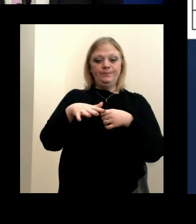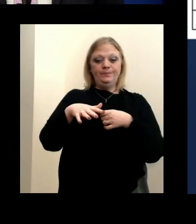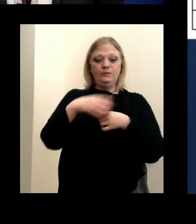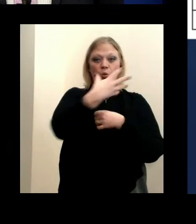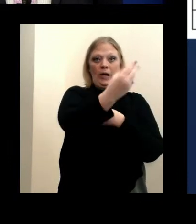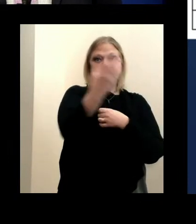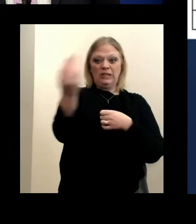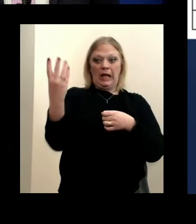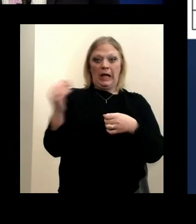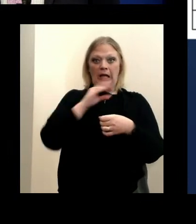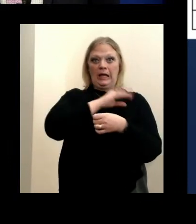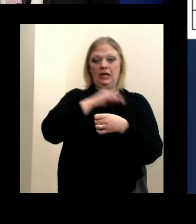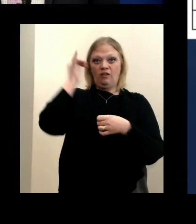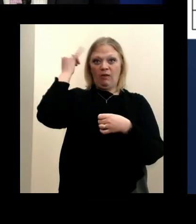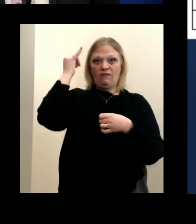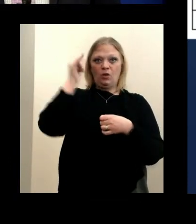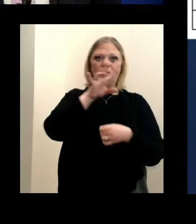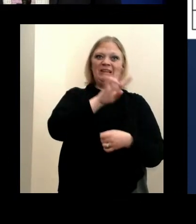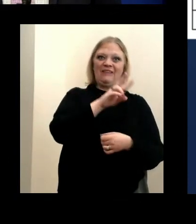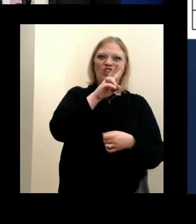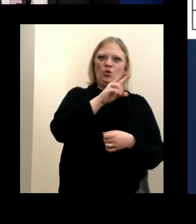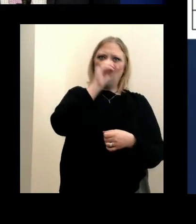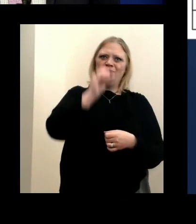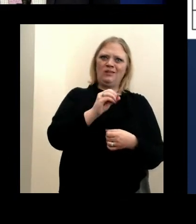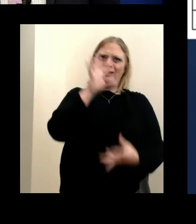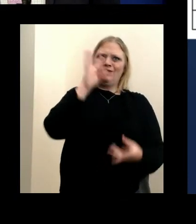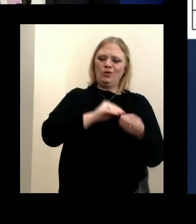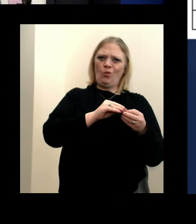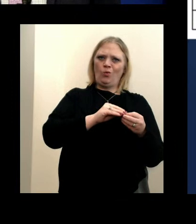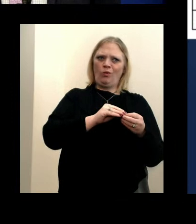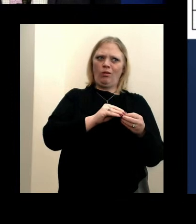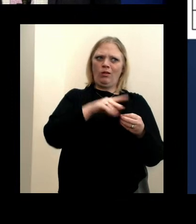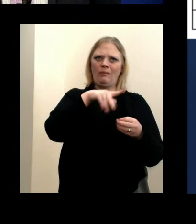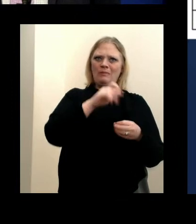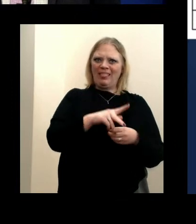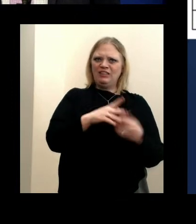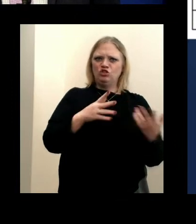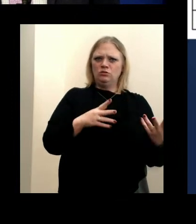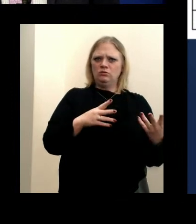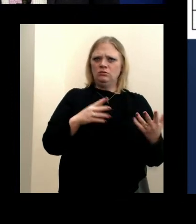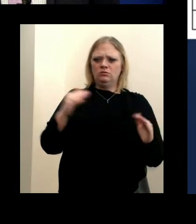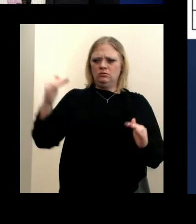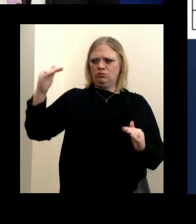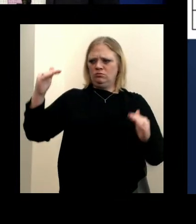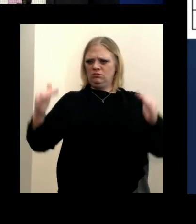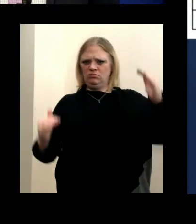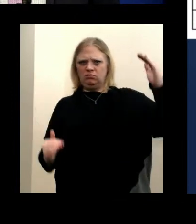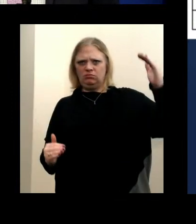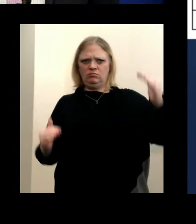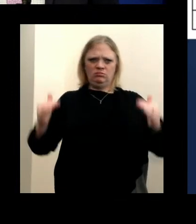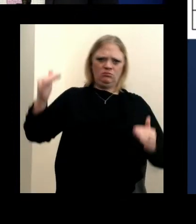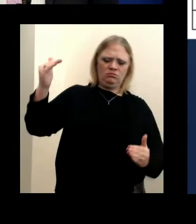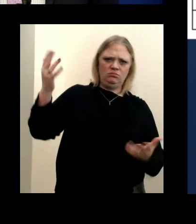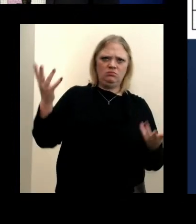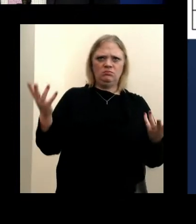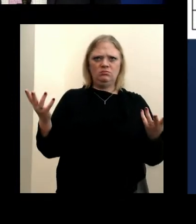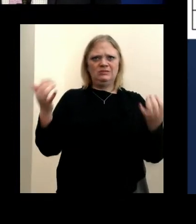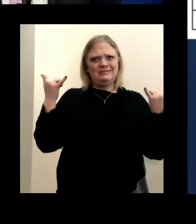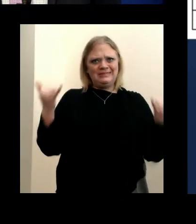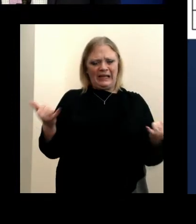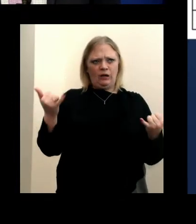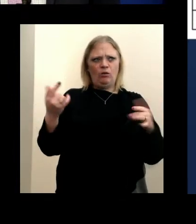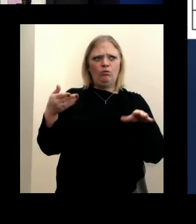up 72% of our population. So there's a disproportionate amount of individuals who are dying outside of the city of